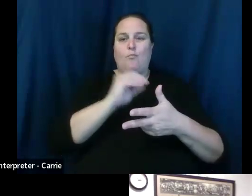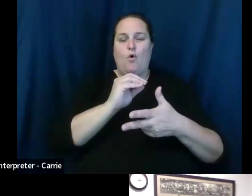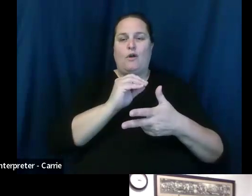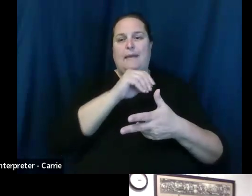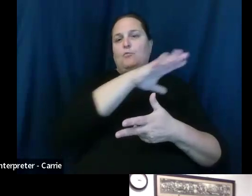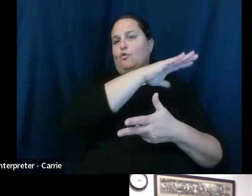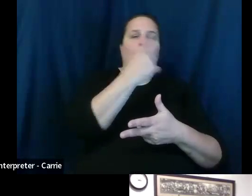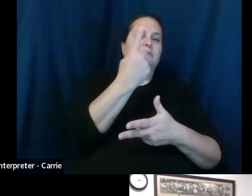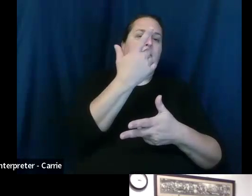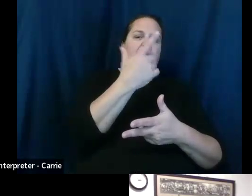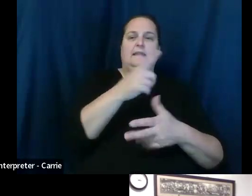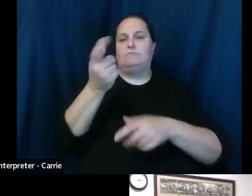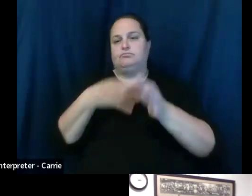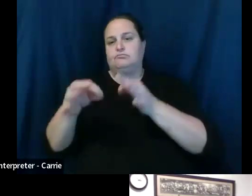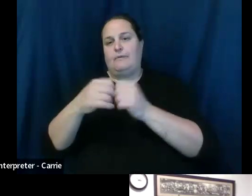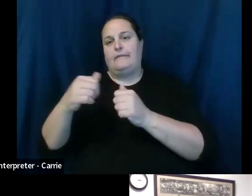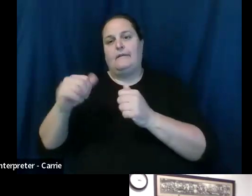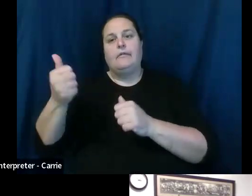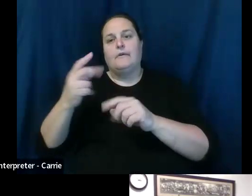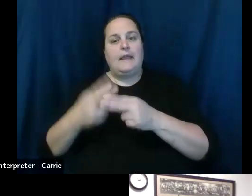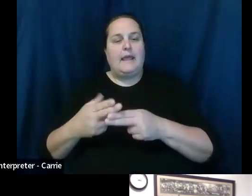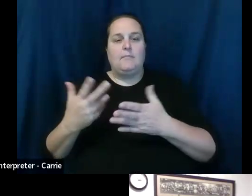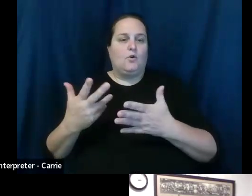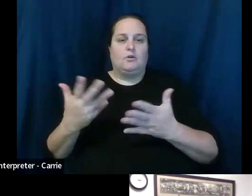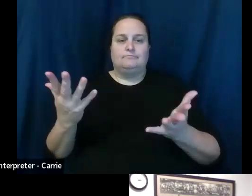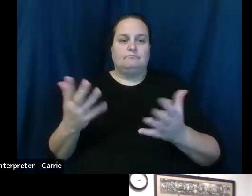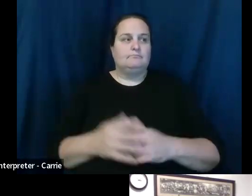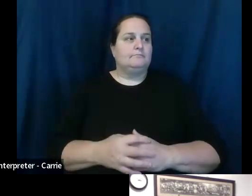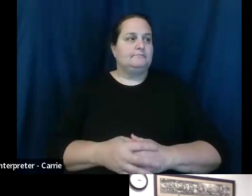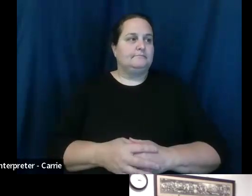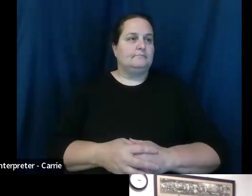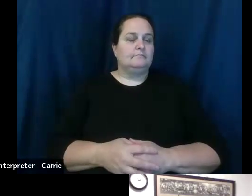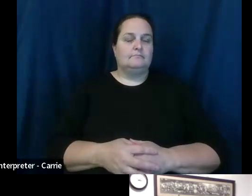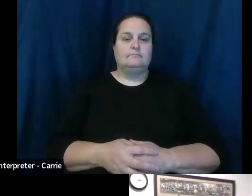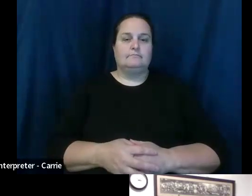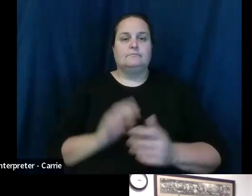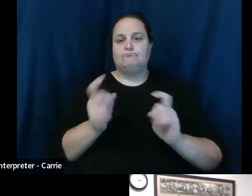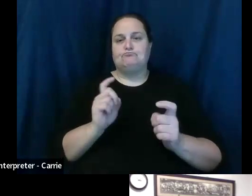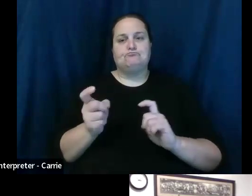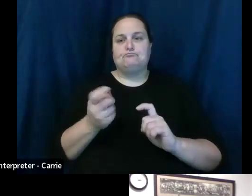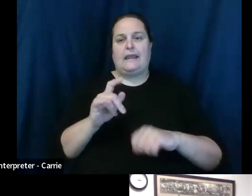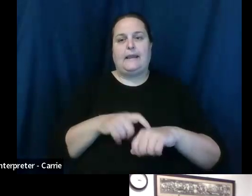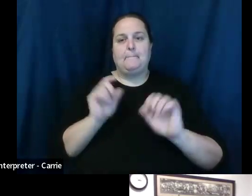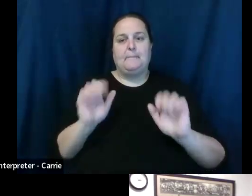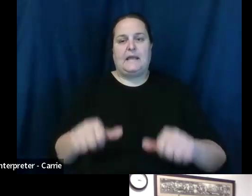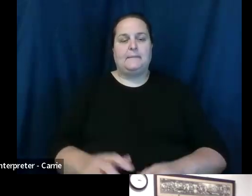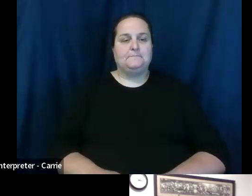It's very easy. You can just log back in, jump right to the contact page here and change things if you need to.